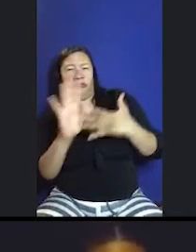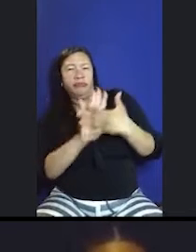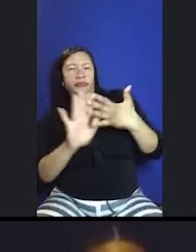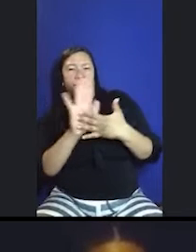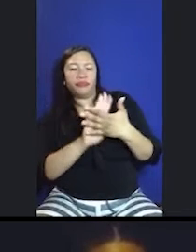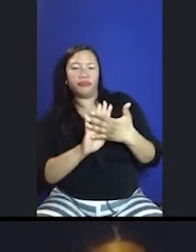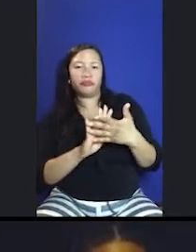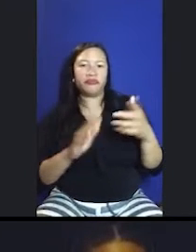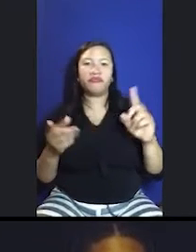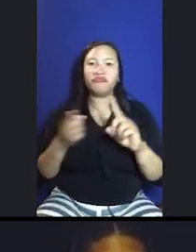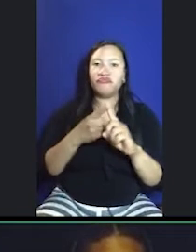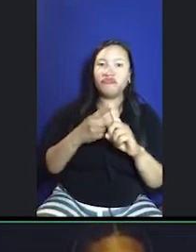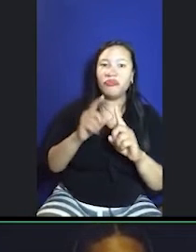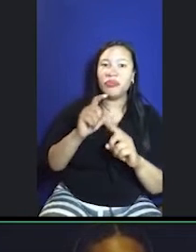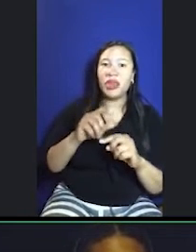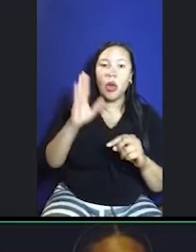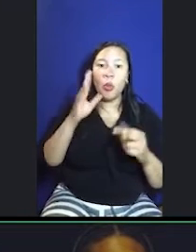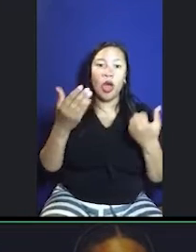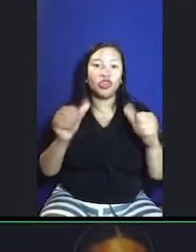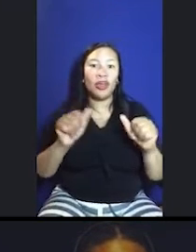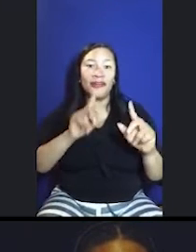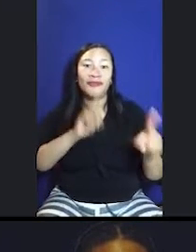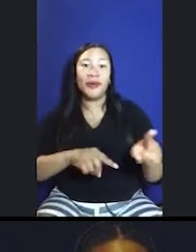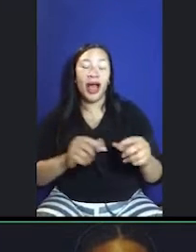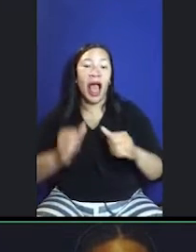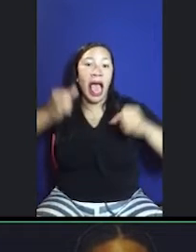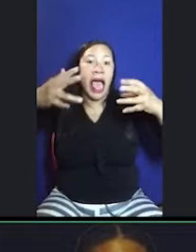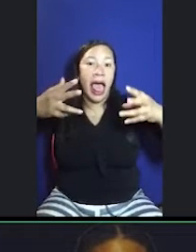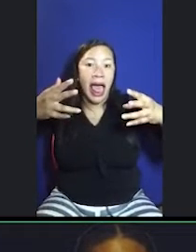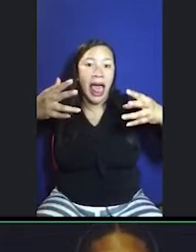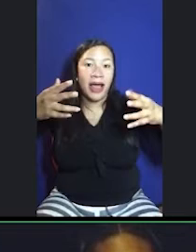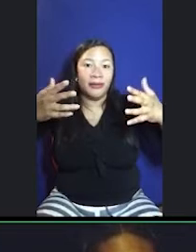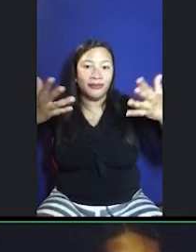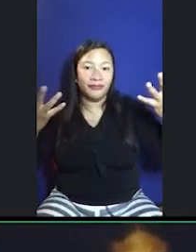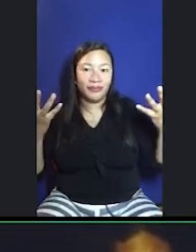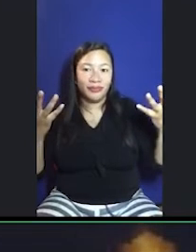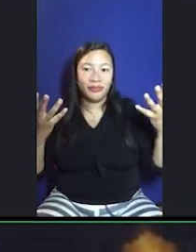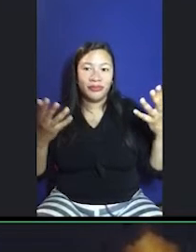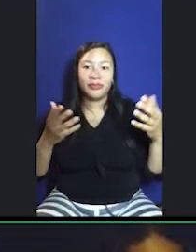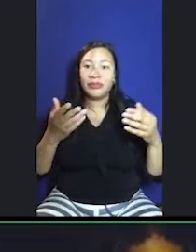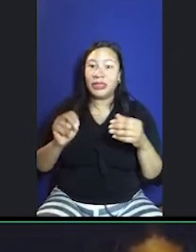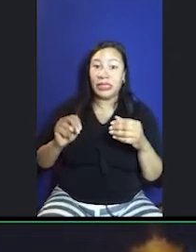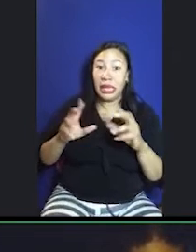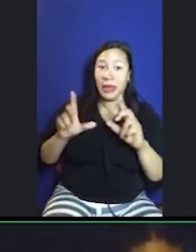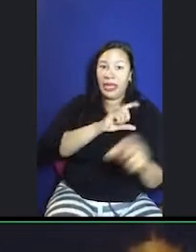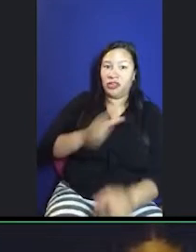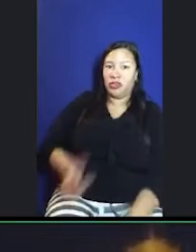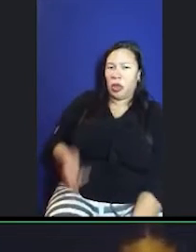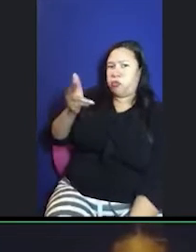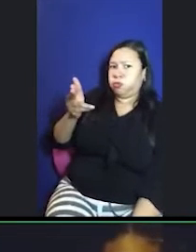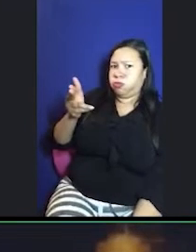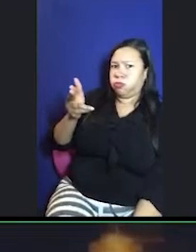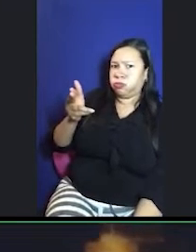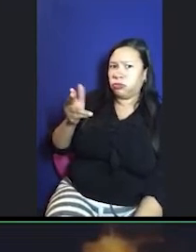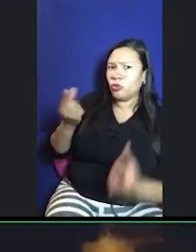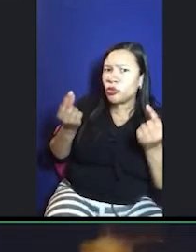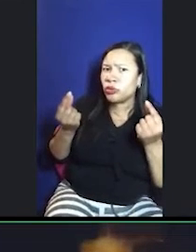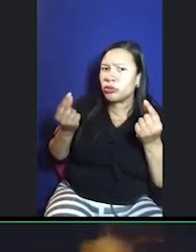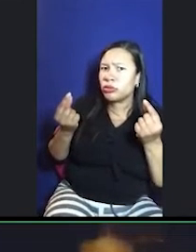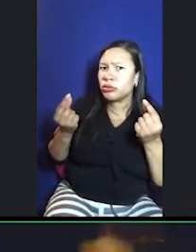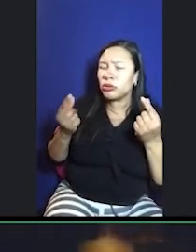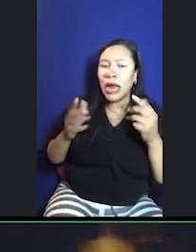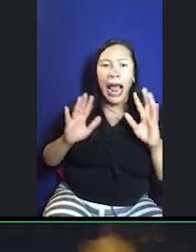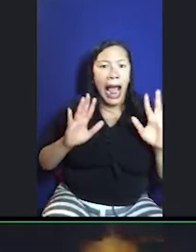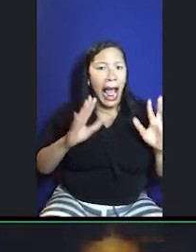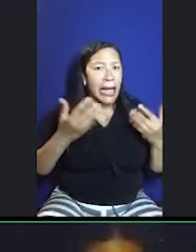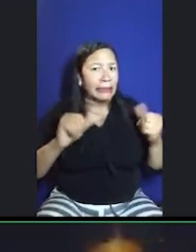is use their hands. And I got to keep my hands Exactly. still. Right. Then it's like, whoa, whoa, whoa, hold up there. What you doing? I'm Yeah. trying to communicate,